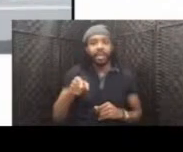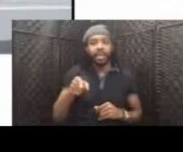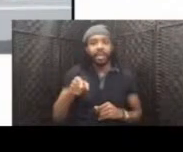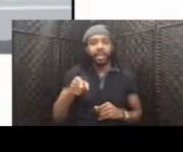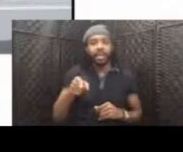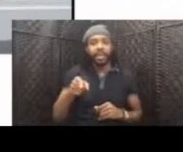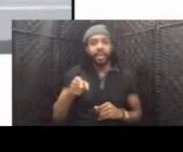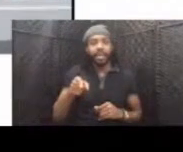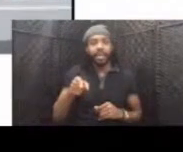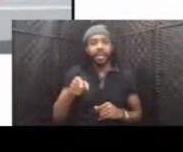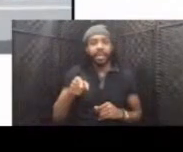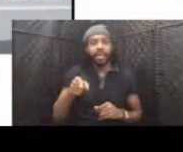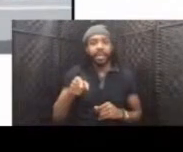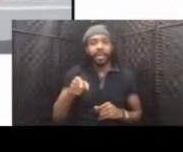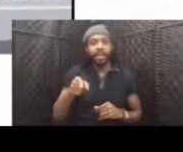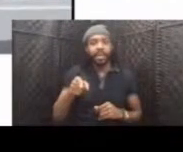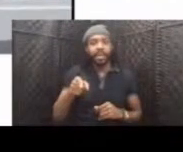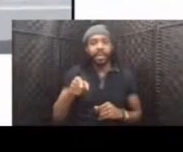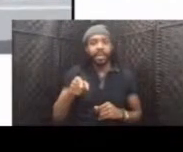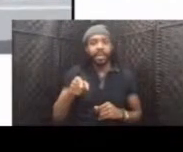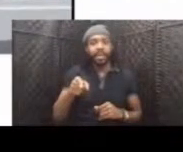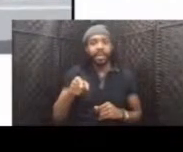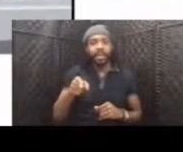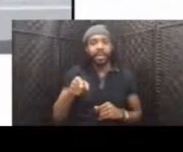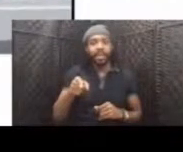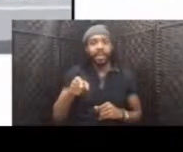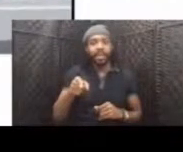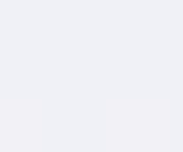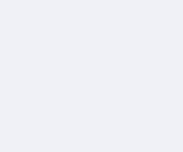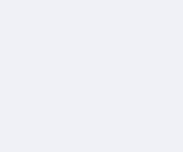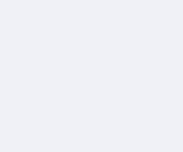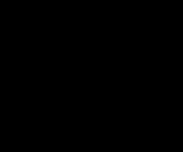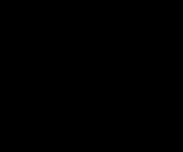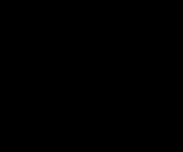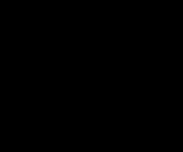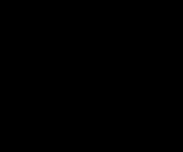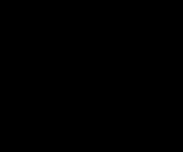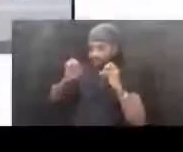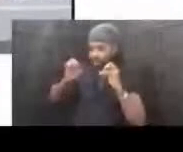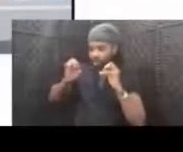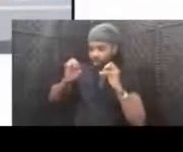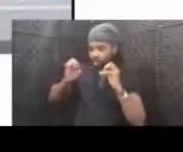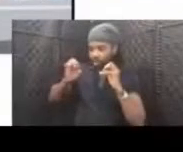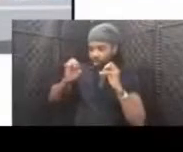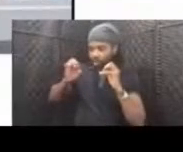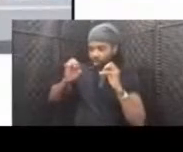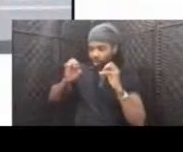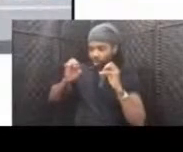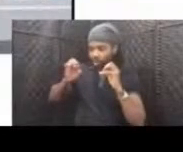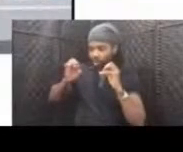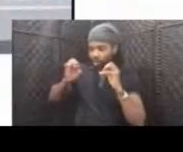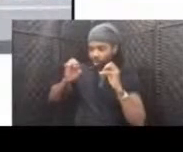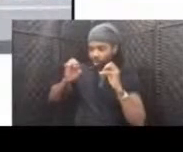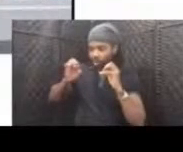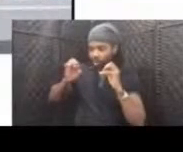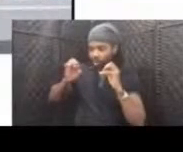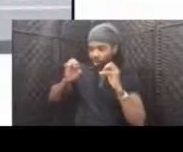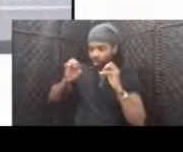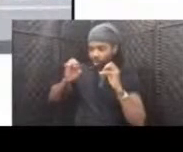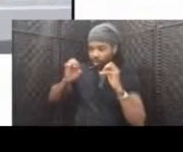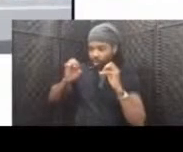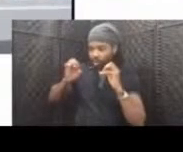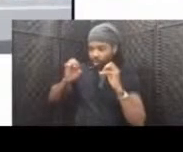God damn it! What is wrong with these people? Marxists never know how to use